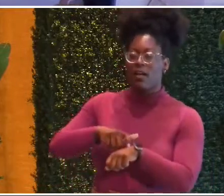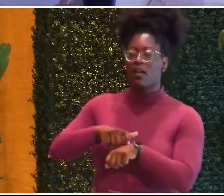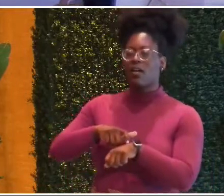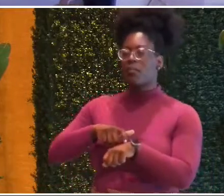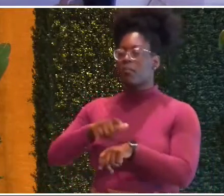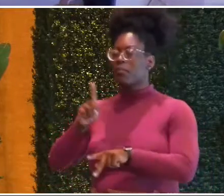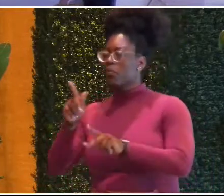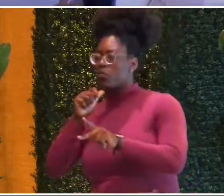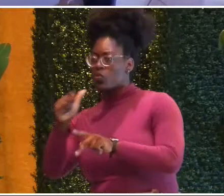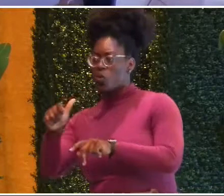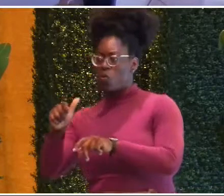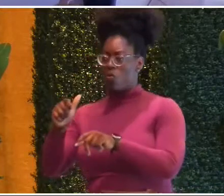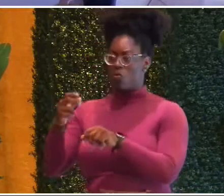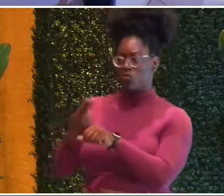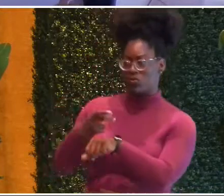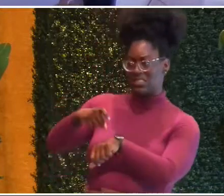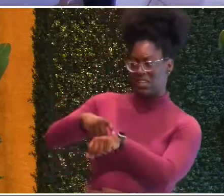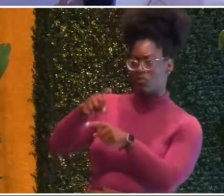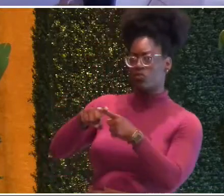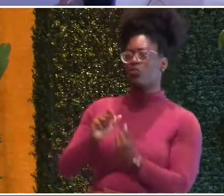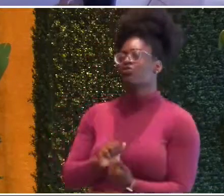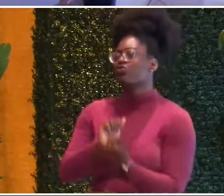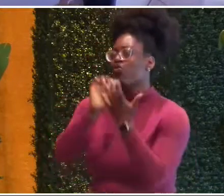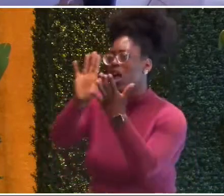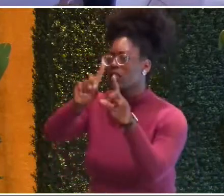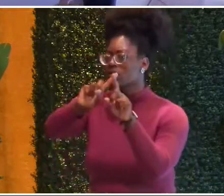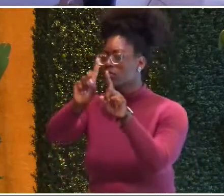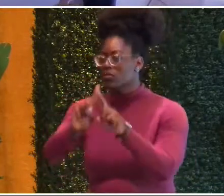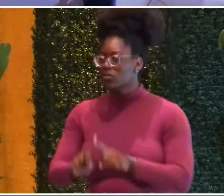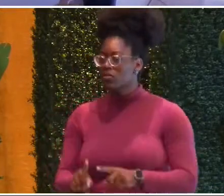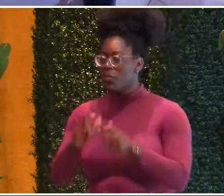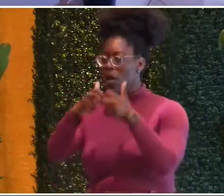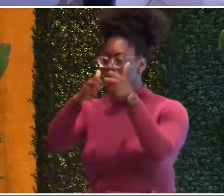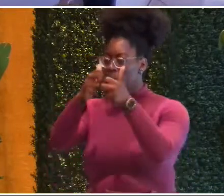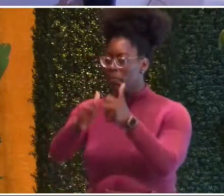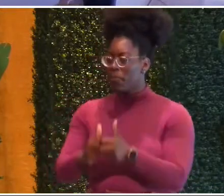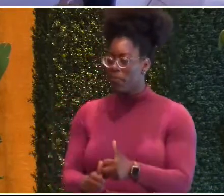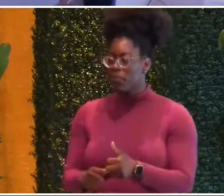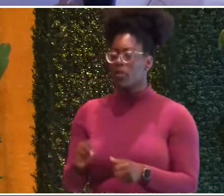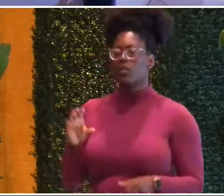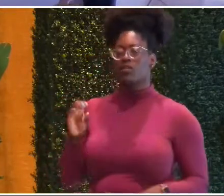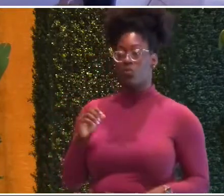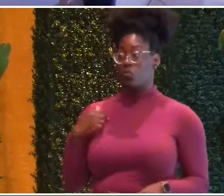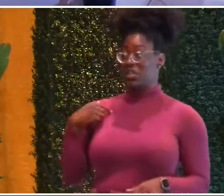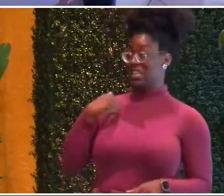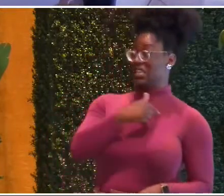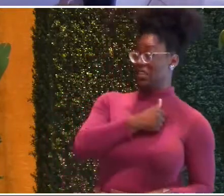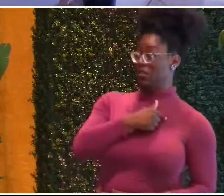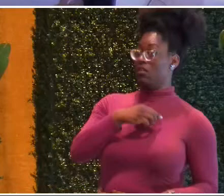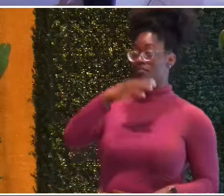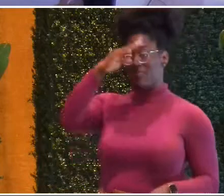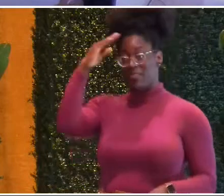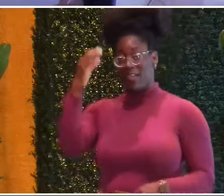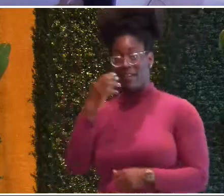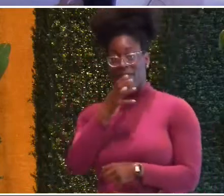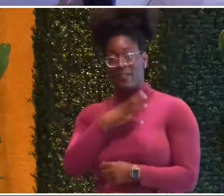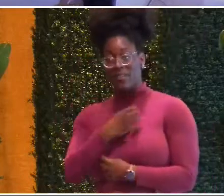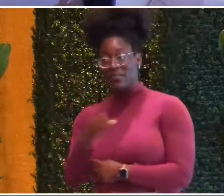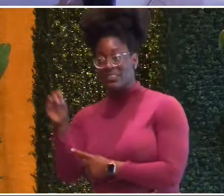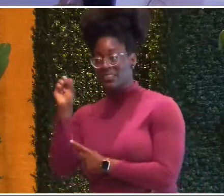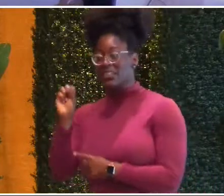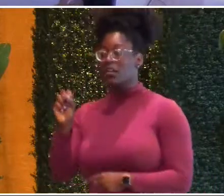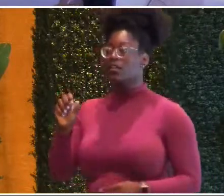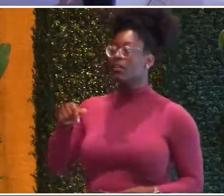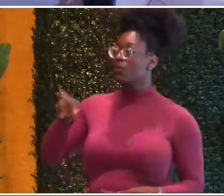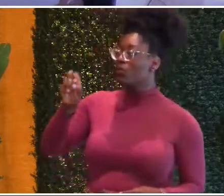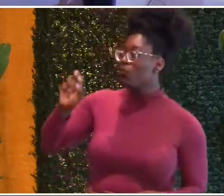so we fundamentally, as Black women, as Black femmes and queer people, we realize we don't have as many chances to get it